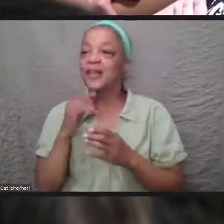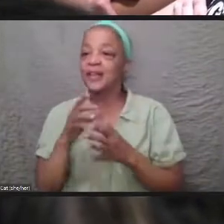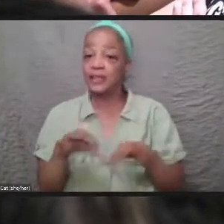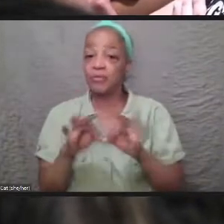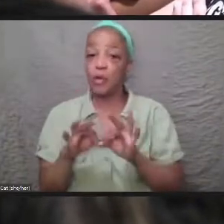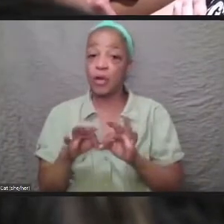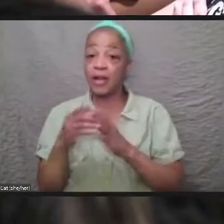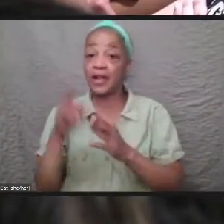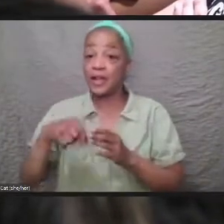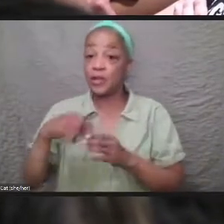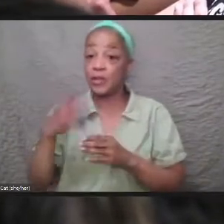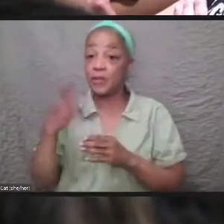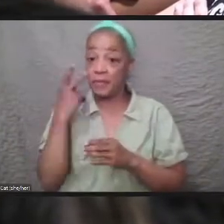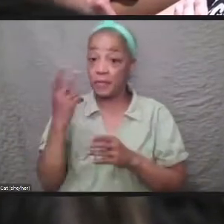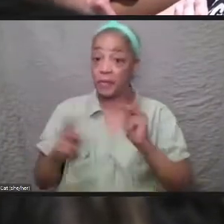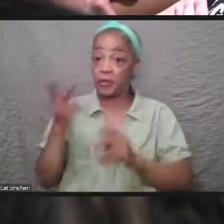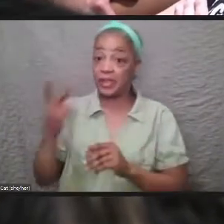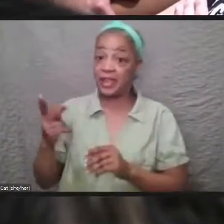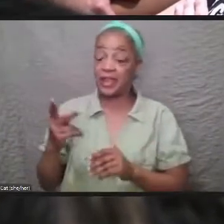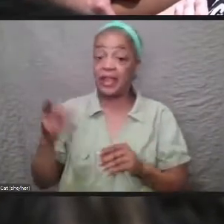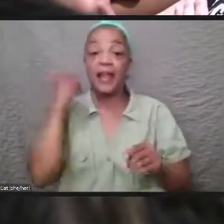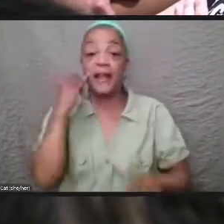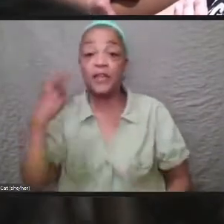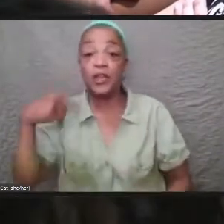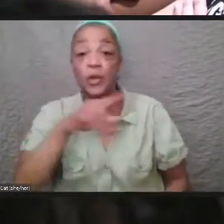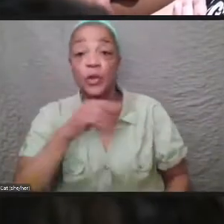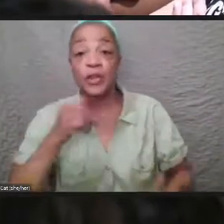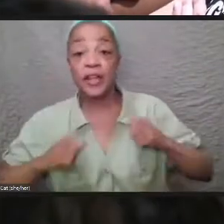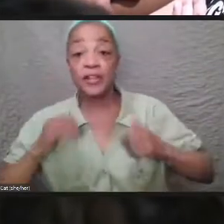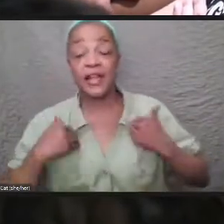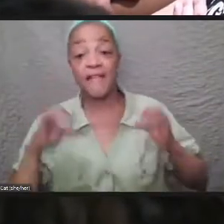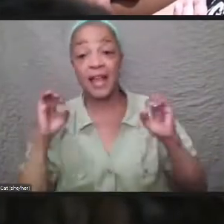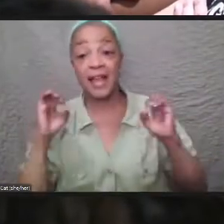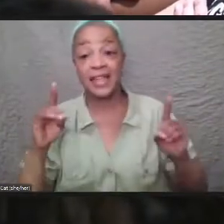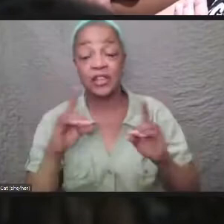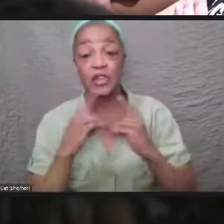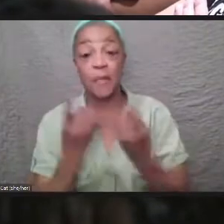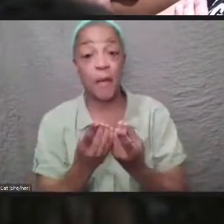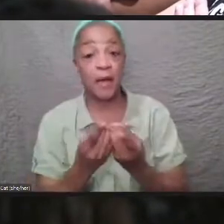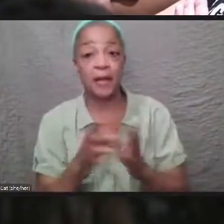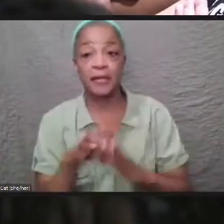And if you have an education department, I'm not going to tell you what to do, but